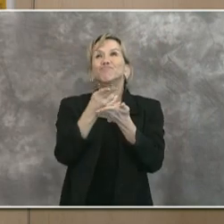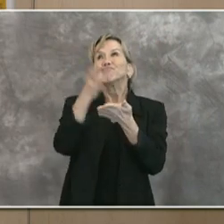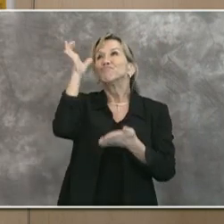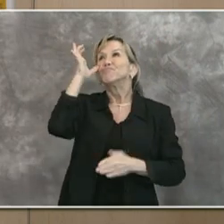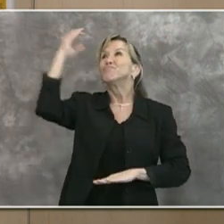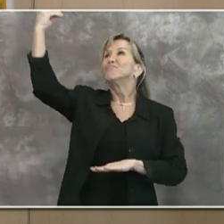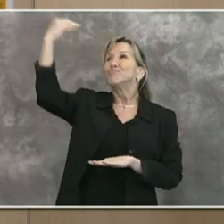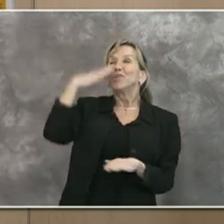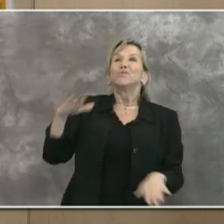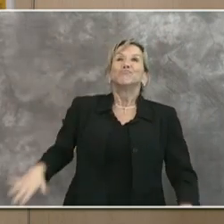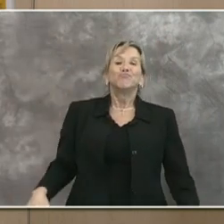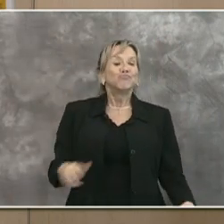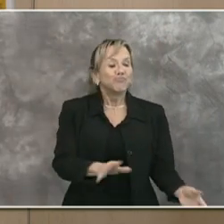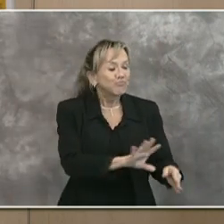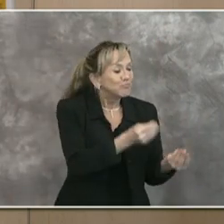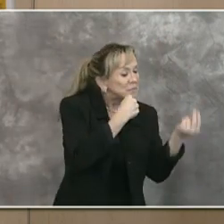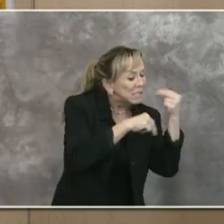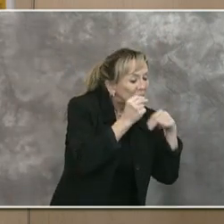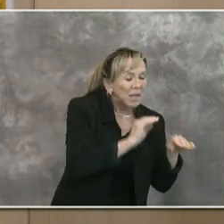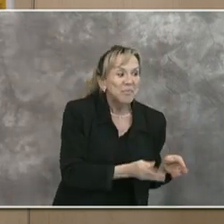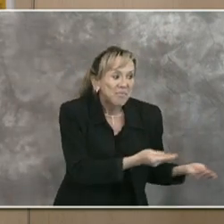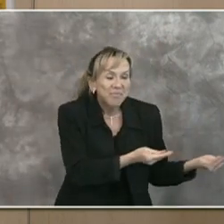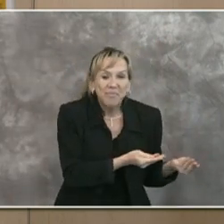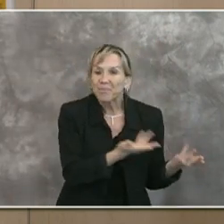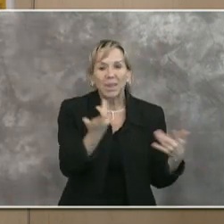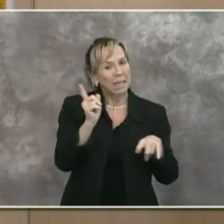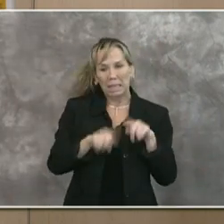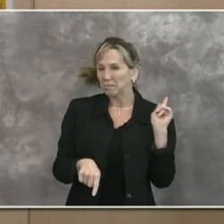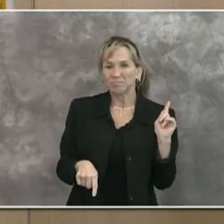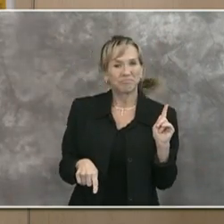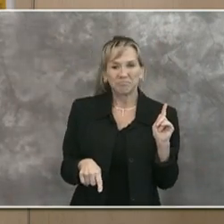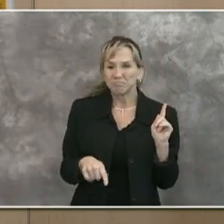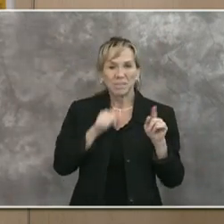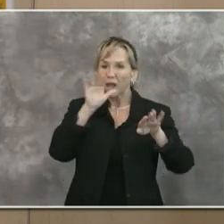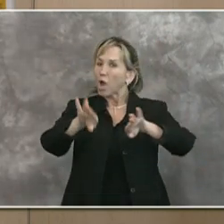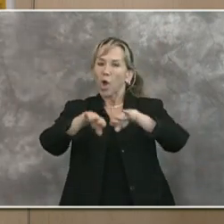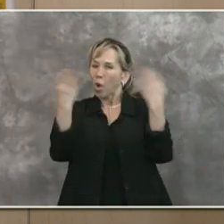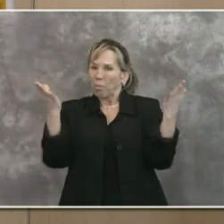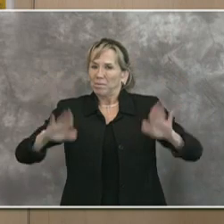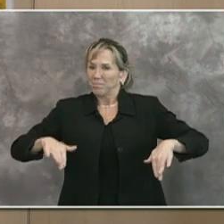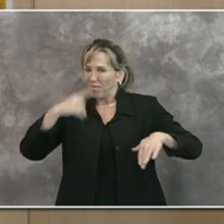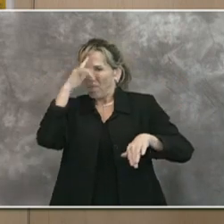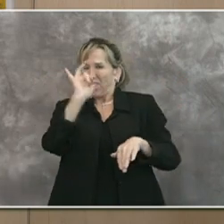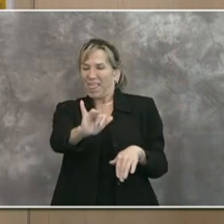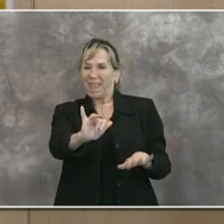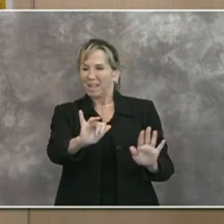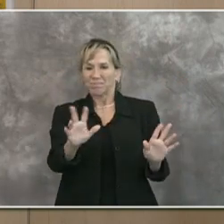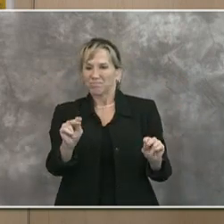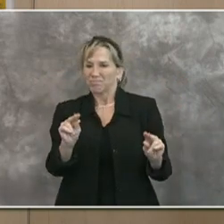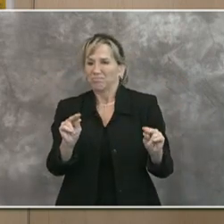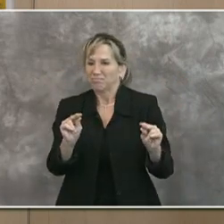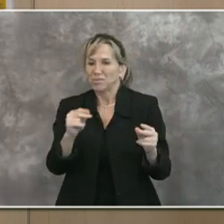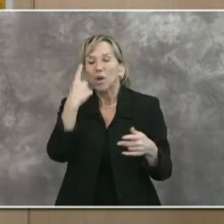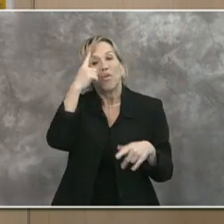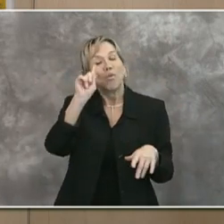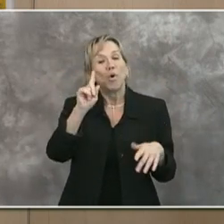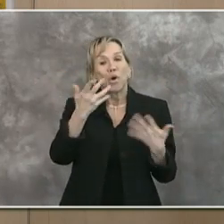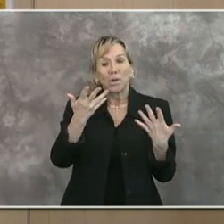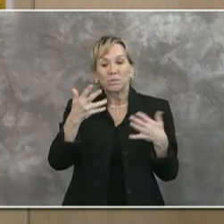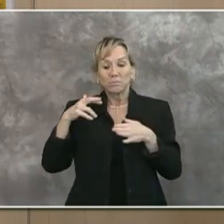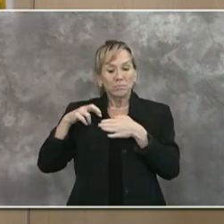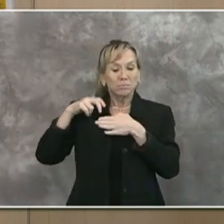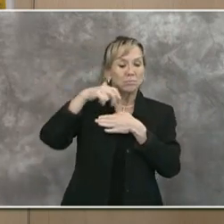suntan and have a picnic on the beach. The beaches are not open for that purpose. They are open for people